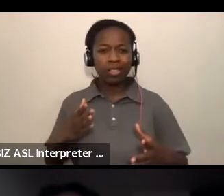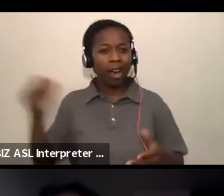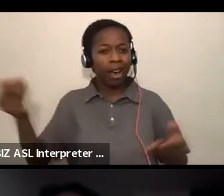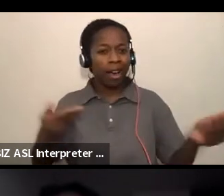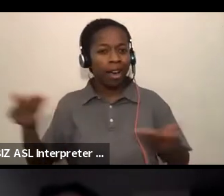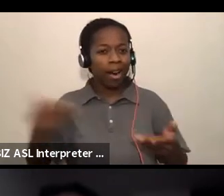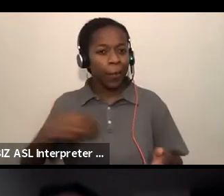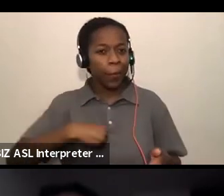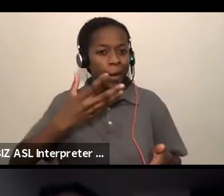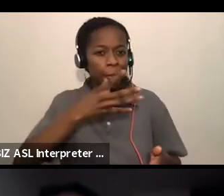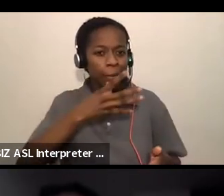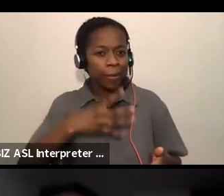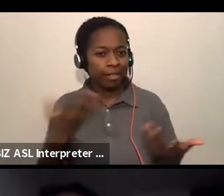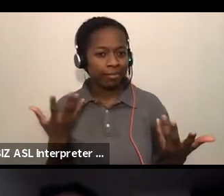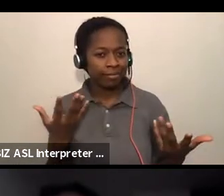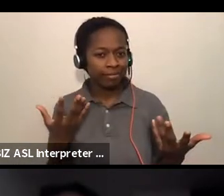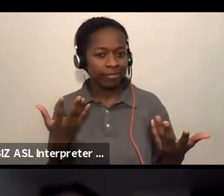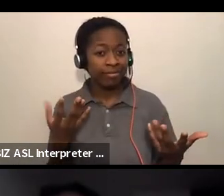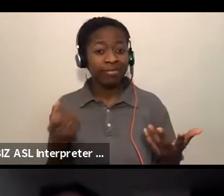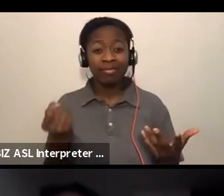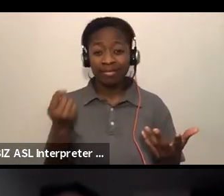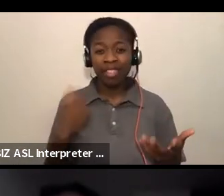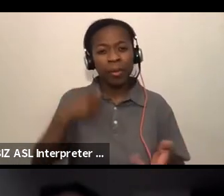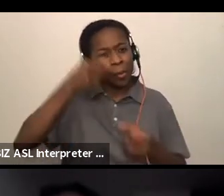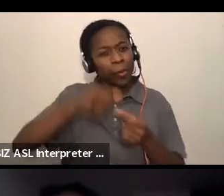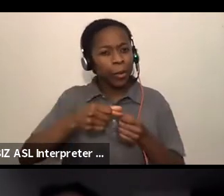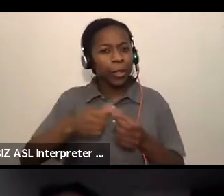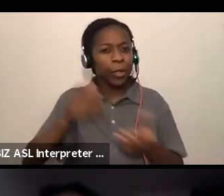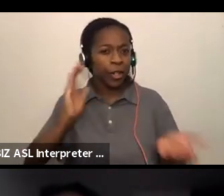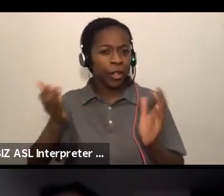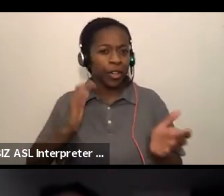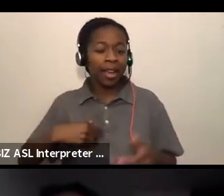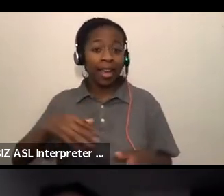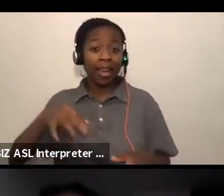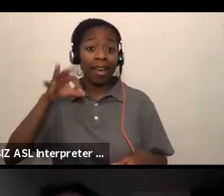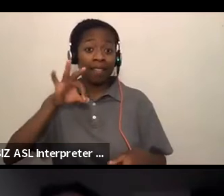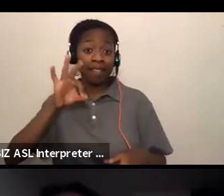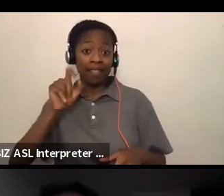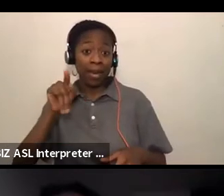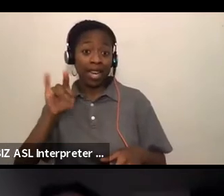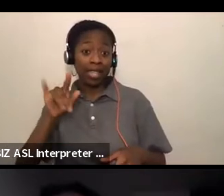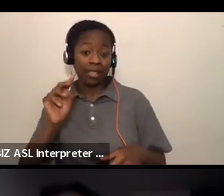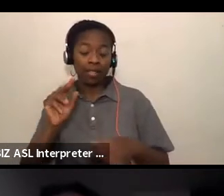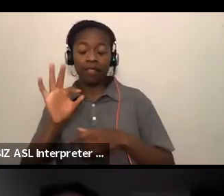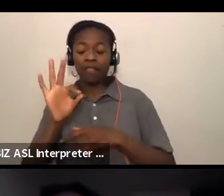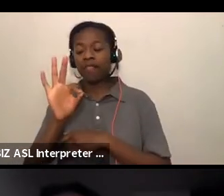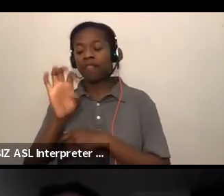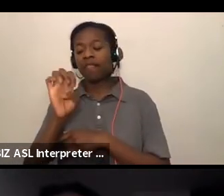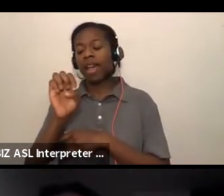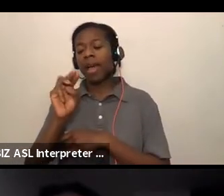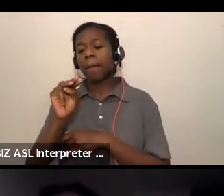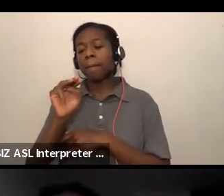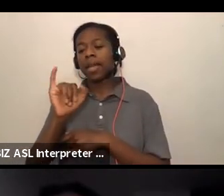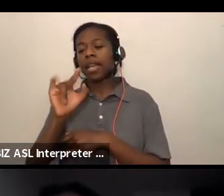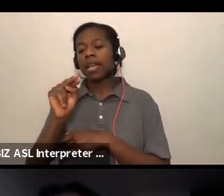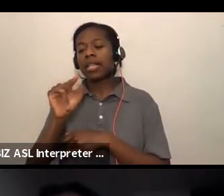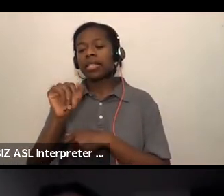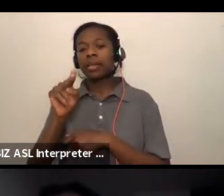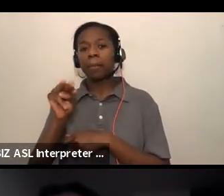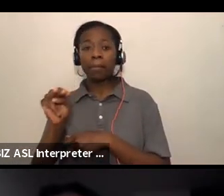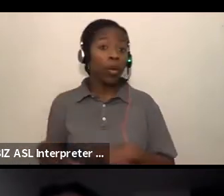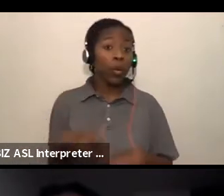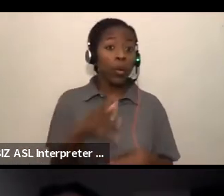a problem of like feminism versus womanism. And we're just hearing now and more from more contemporary Black female like feminists today. And it's like that